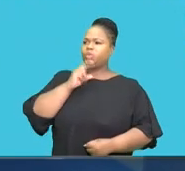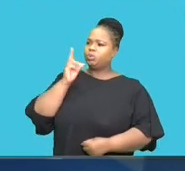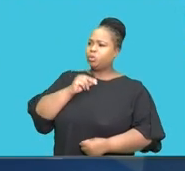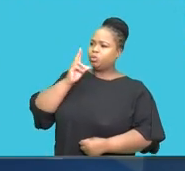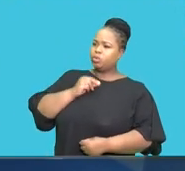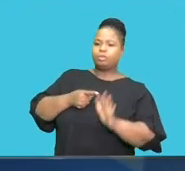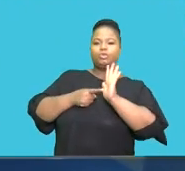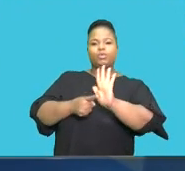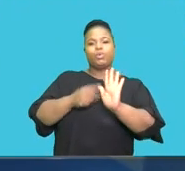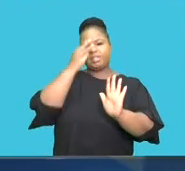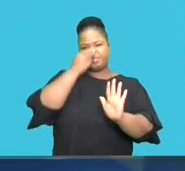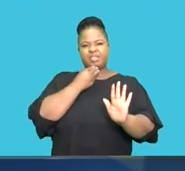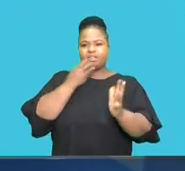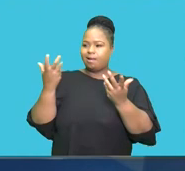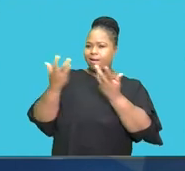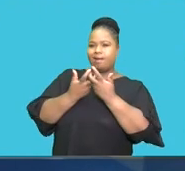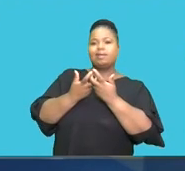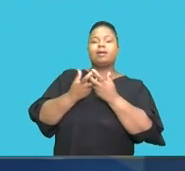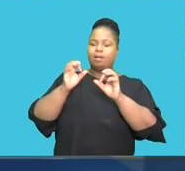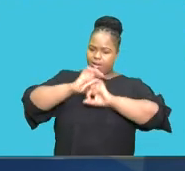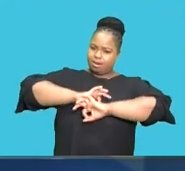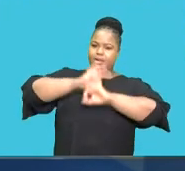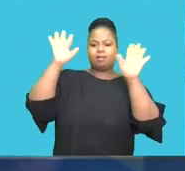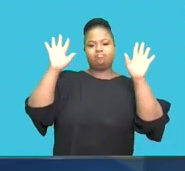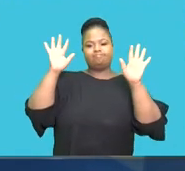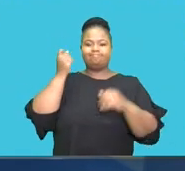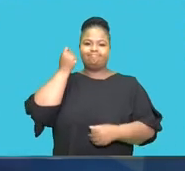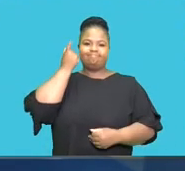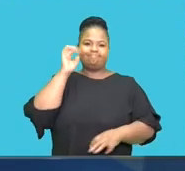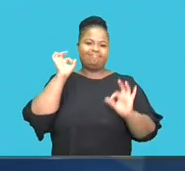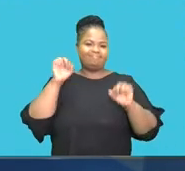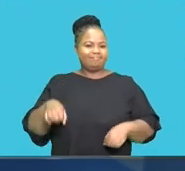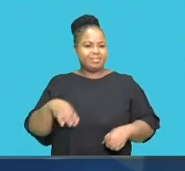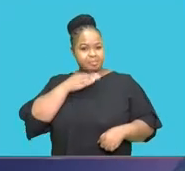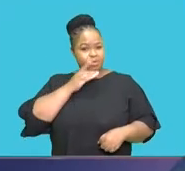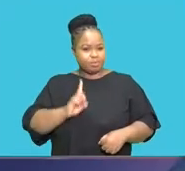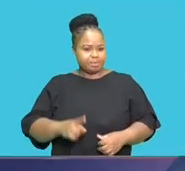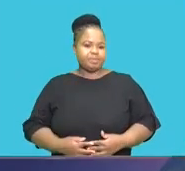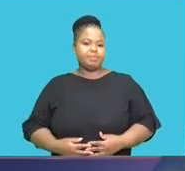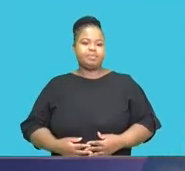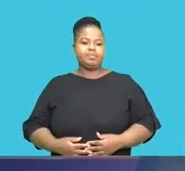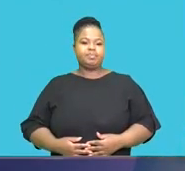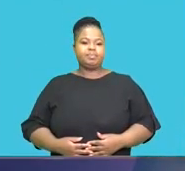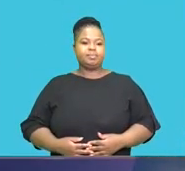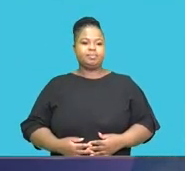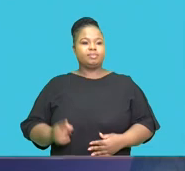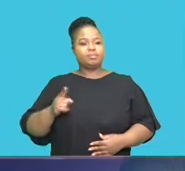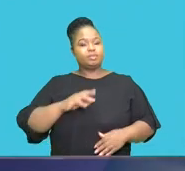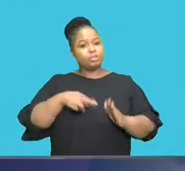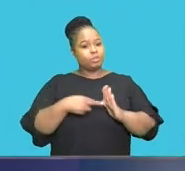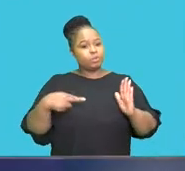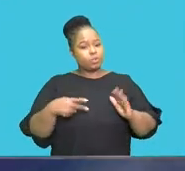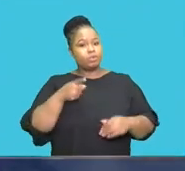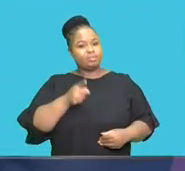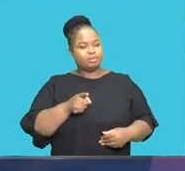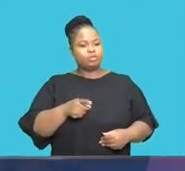to illustrate and show them so that they clearly have an understanding of what you're talking about. Tema ena ya tshehetso ya